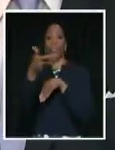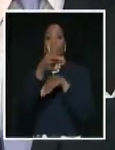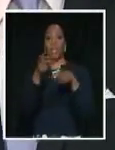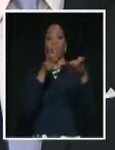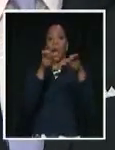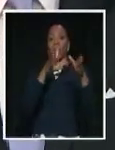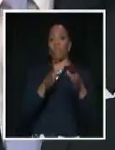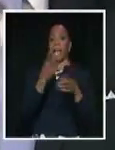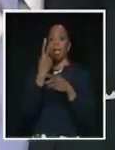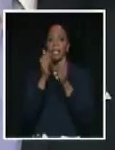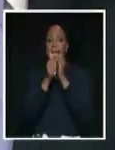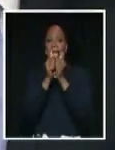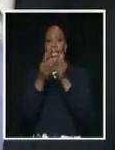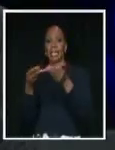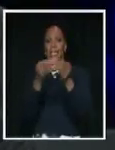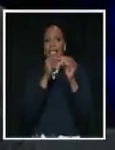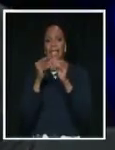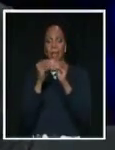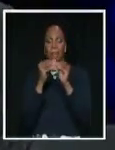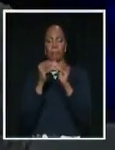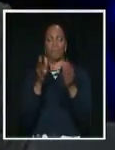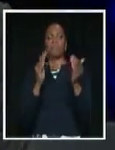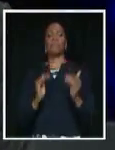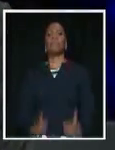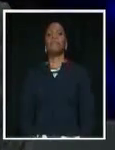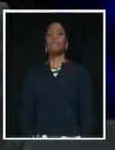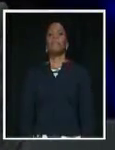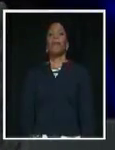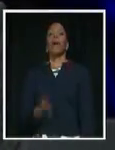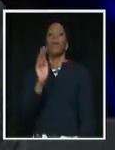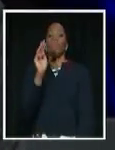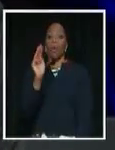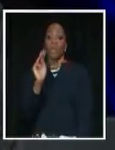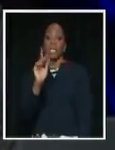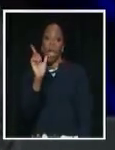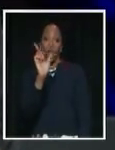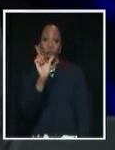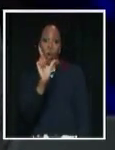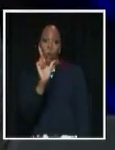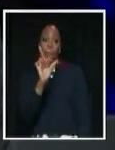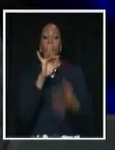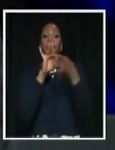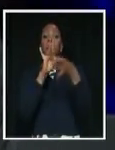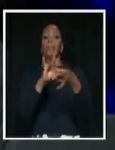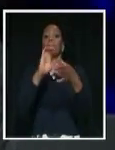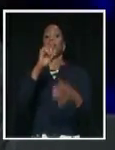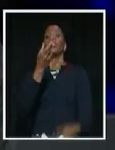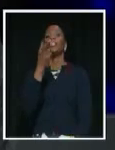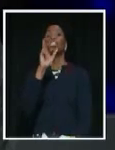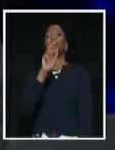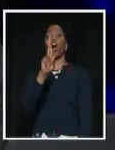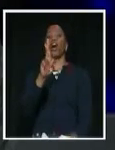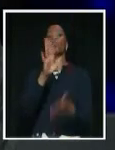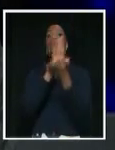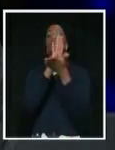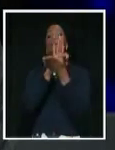trickle down. We're going to move on. Thank you, sir. Mr. Lhota, regarding charter schools, what do you say to parents of public